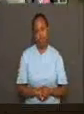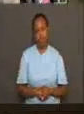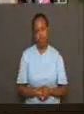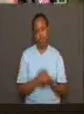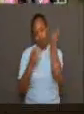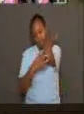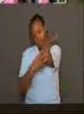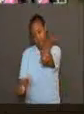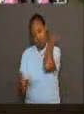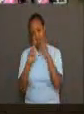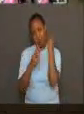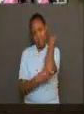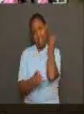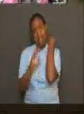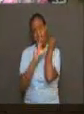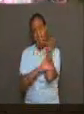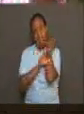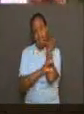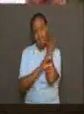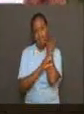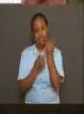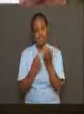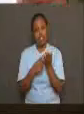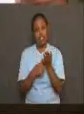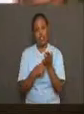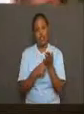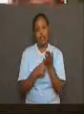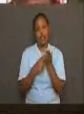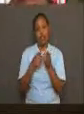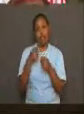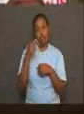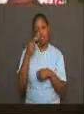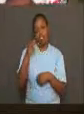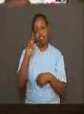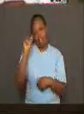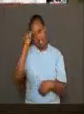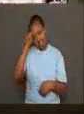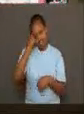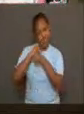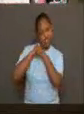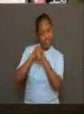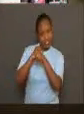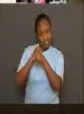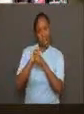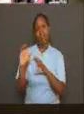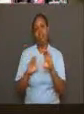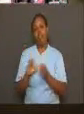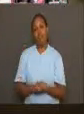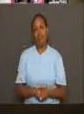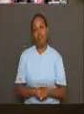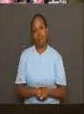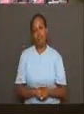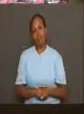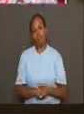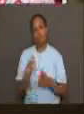Poorer countries get international assistance in the fight against HIV/AIDS.